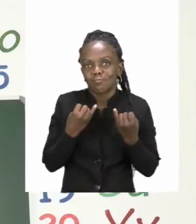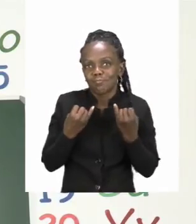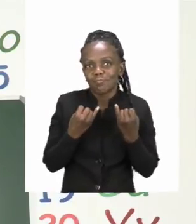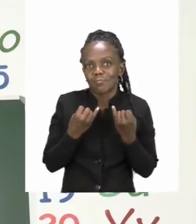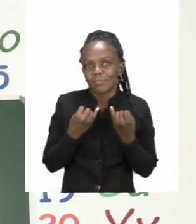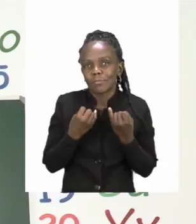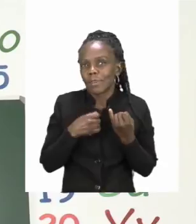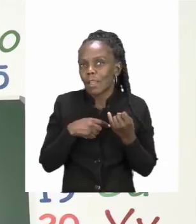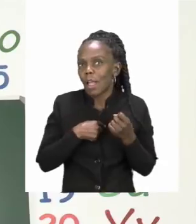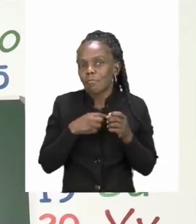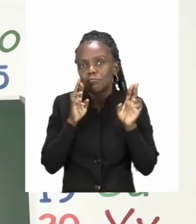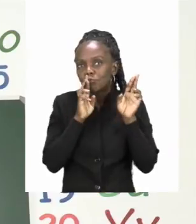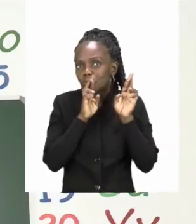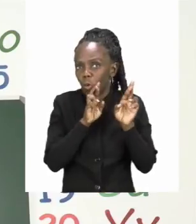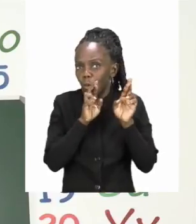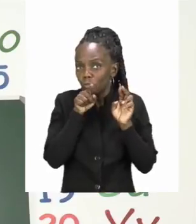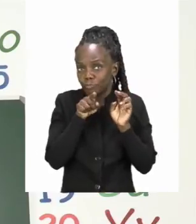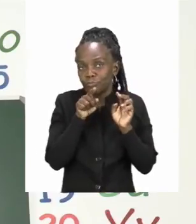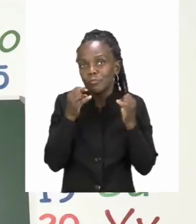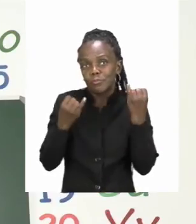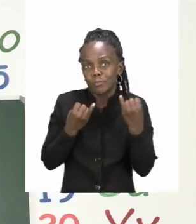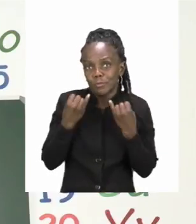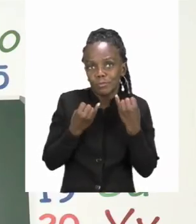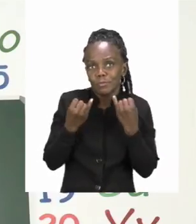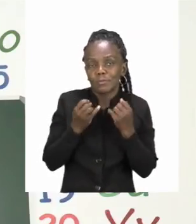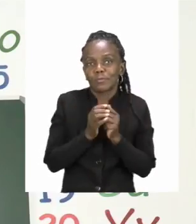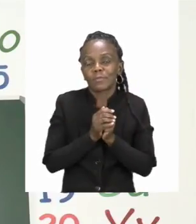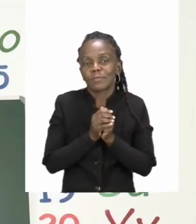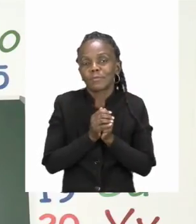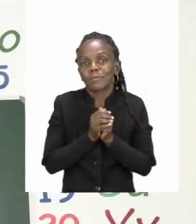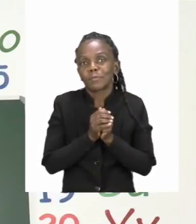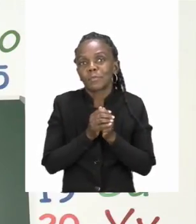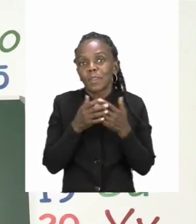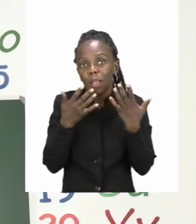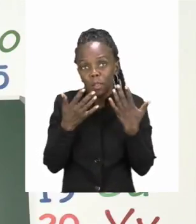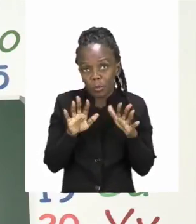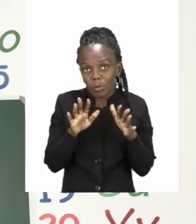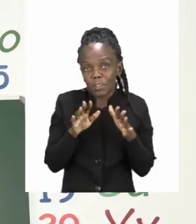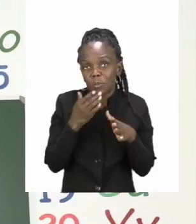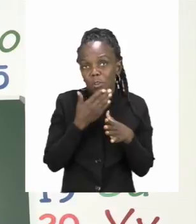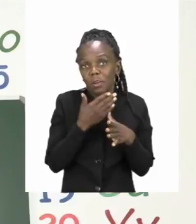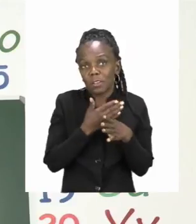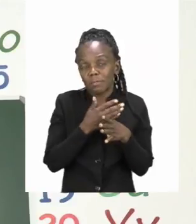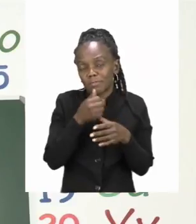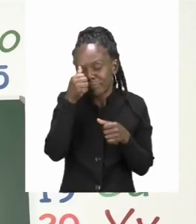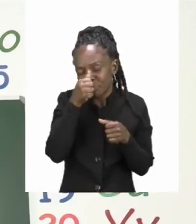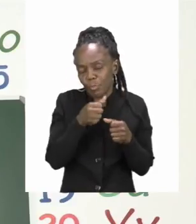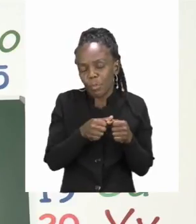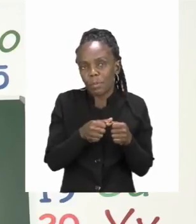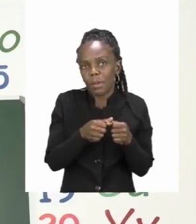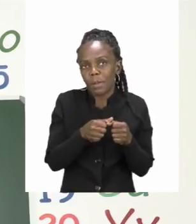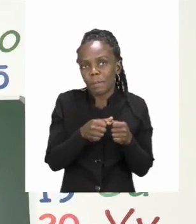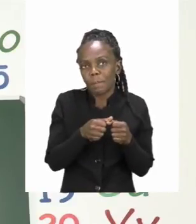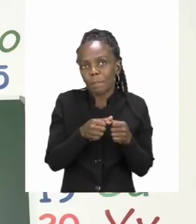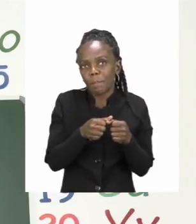you also had fun with me. So now that we are done with our lesson, I want you to remember that anytime you get